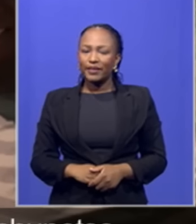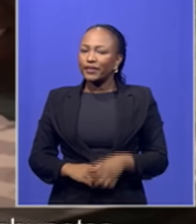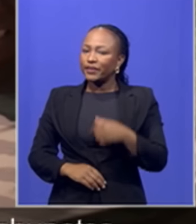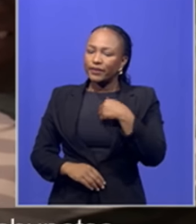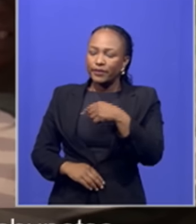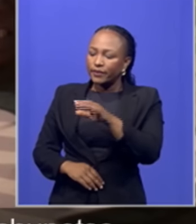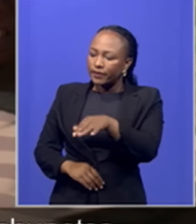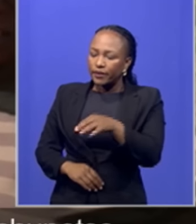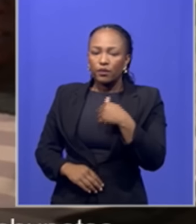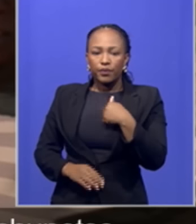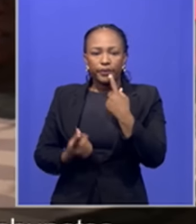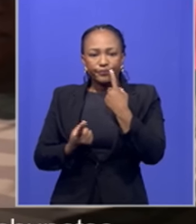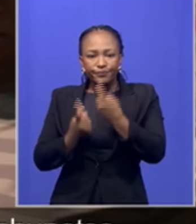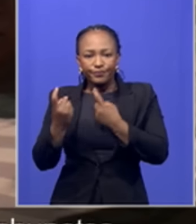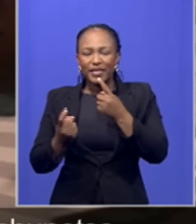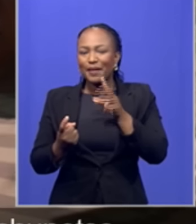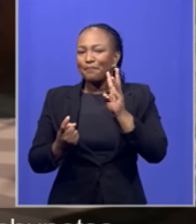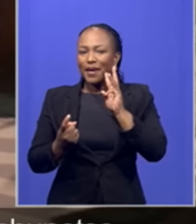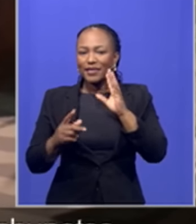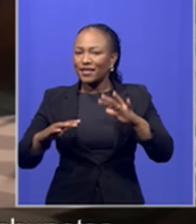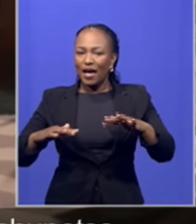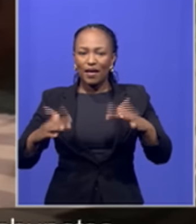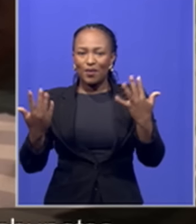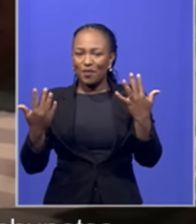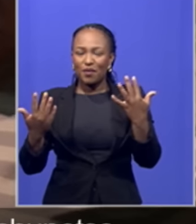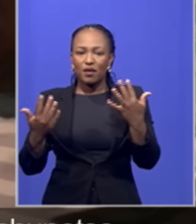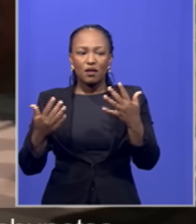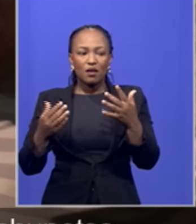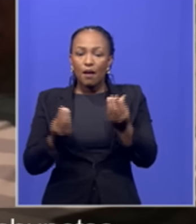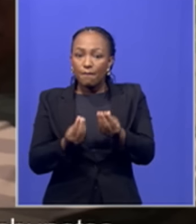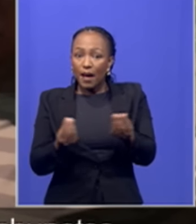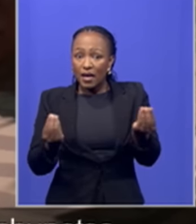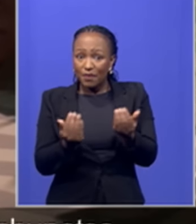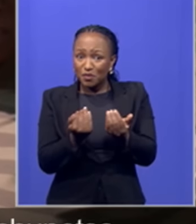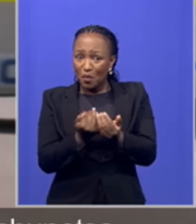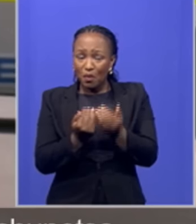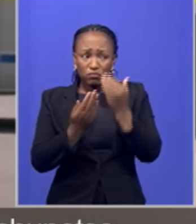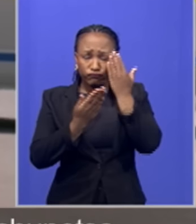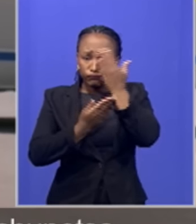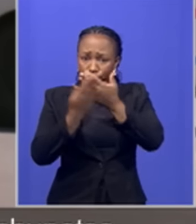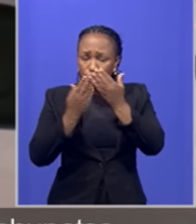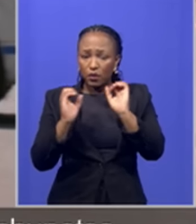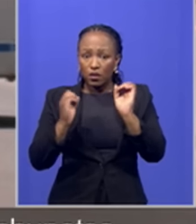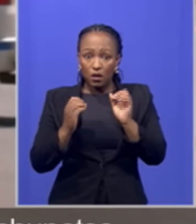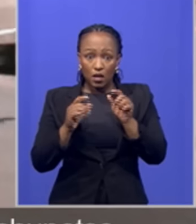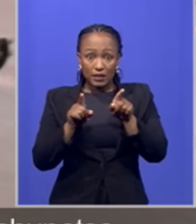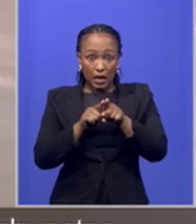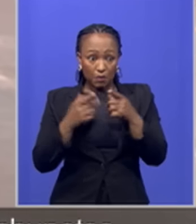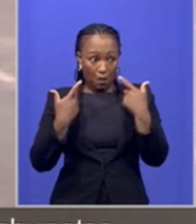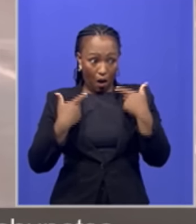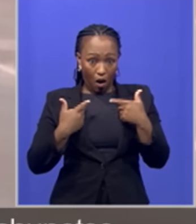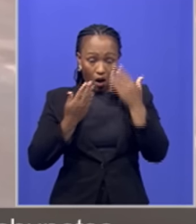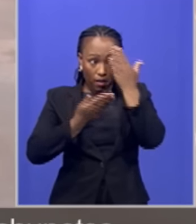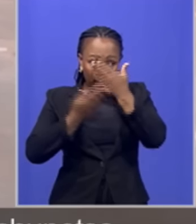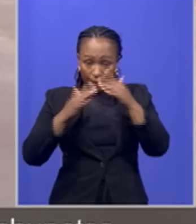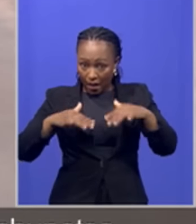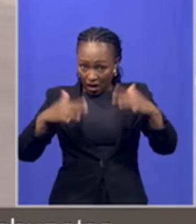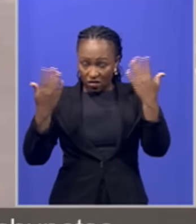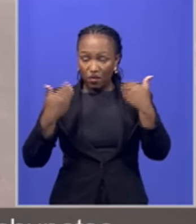ka metsi ga rena metsi bana ba sekolong ba sa tlhapa le rona jaaka re ntse yana ga ra tlhapa gore re tle fo